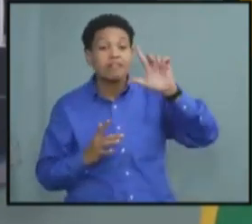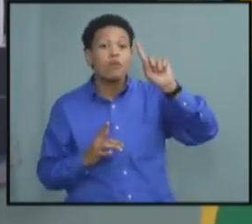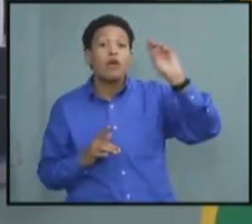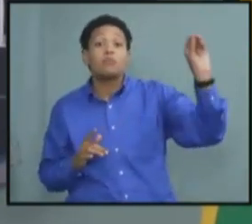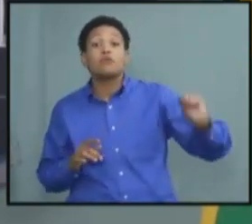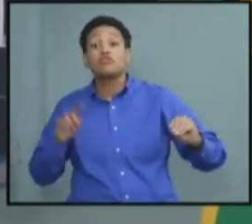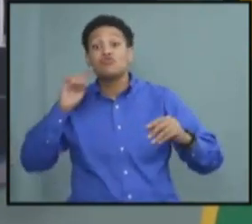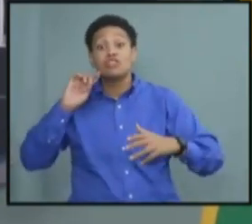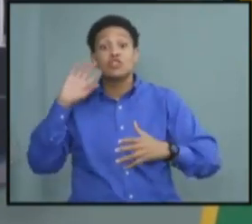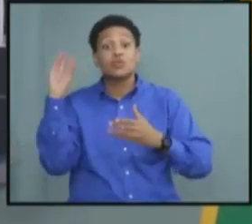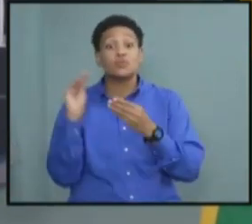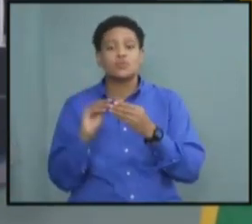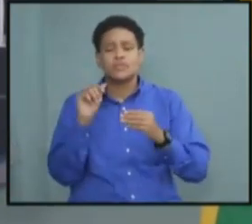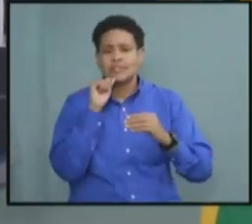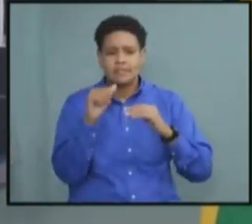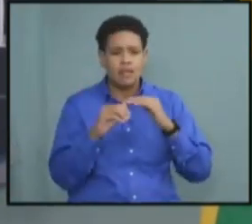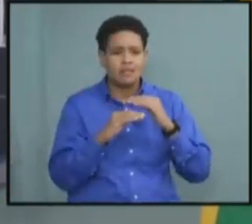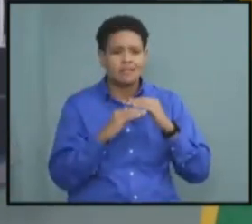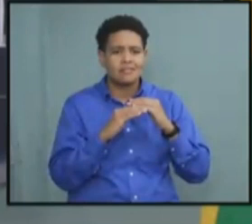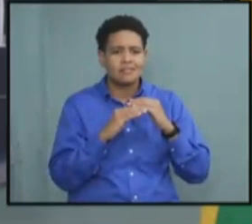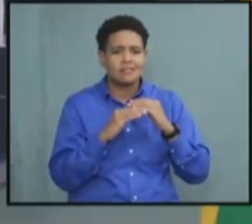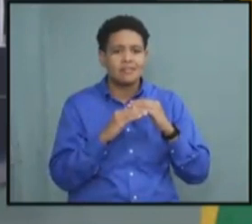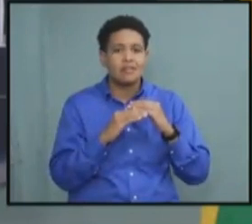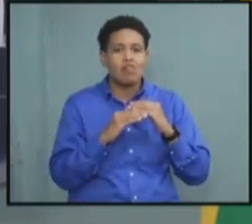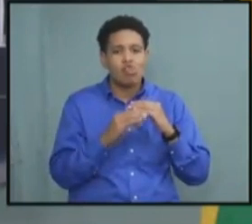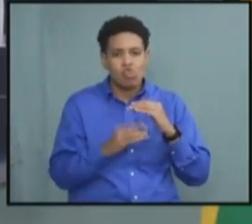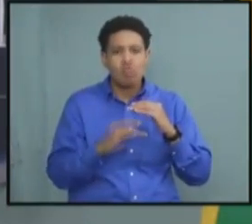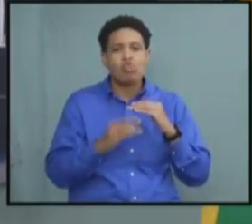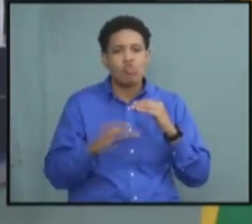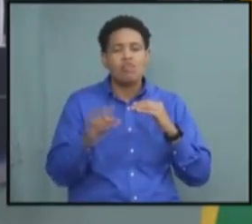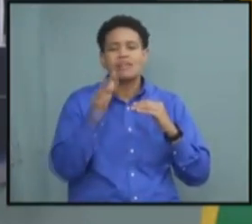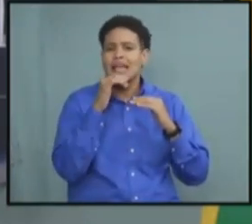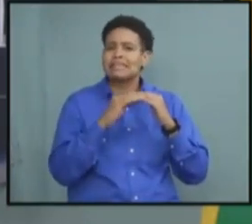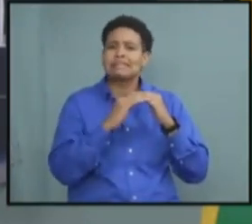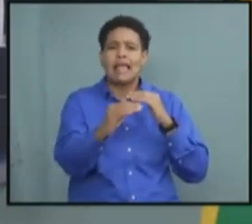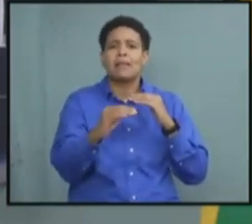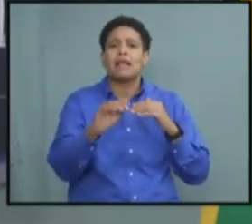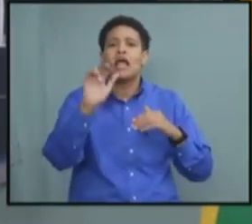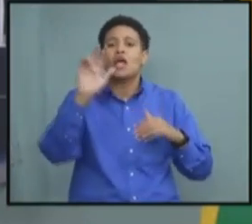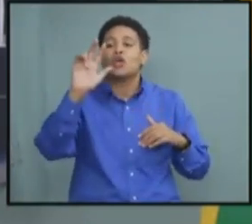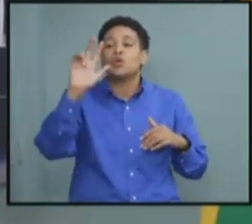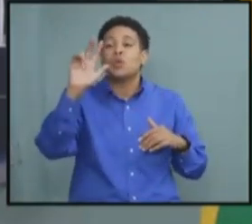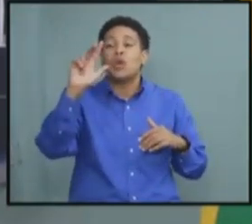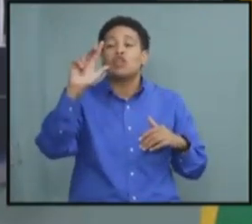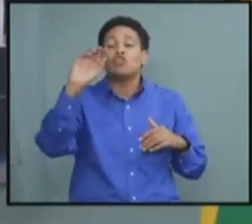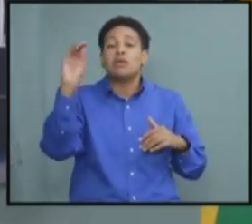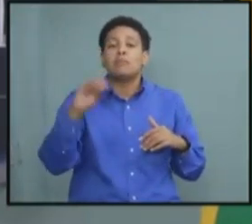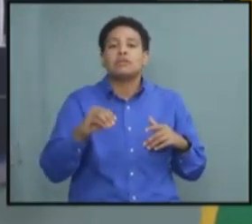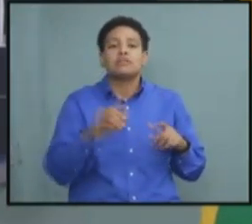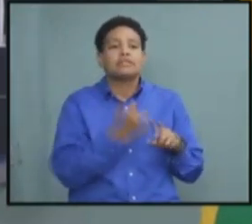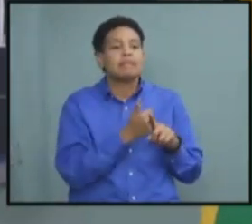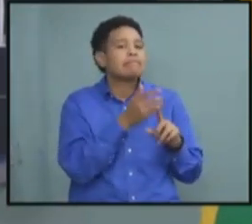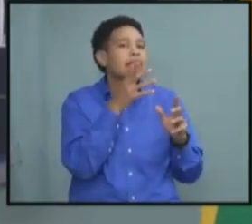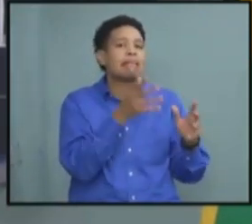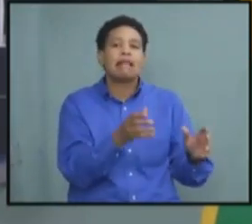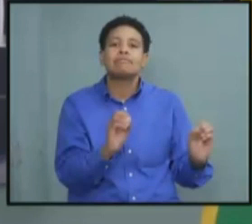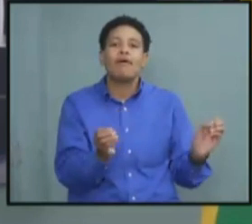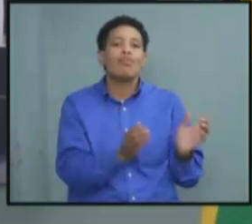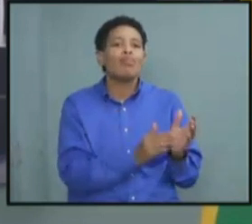51% totally unstable, and 23% was almost